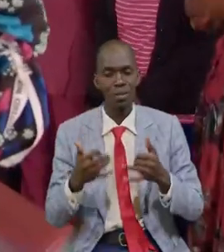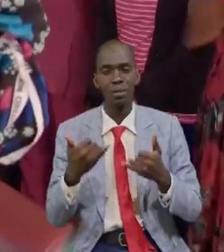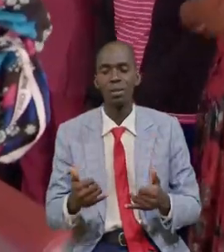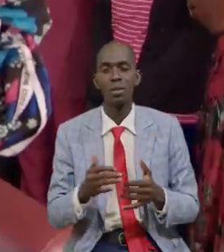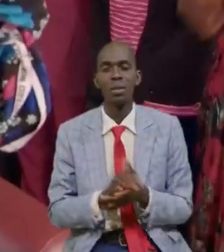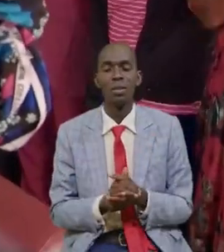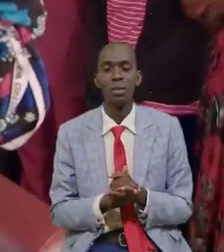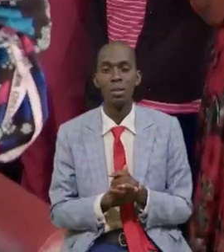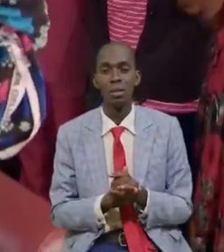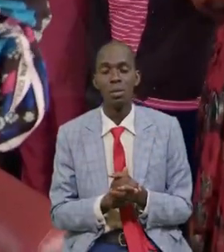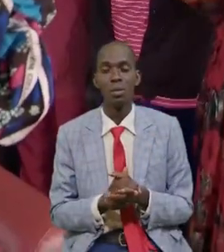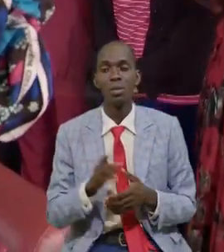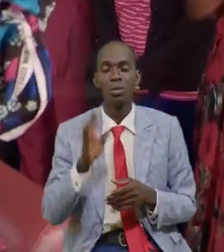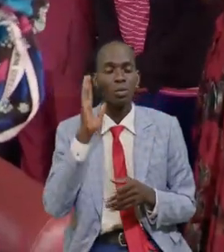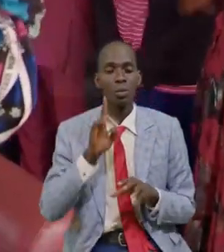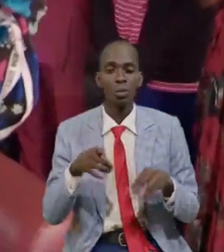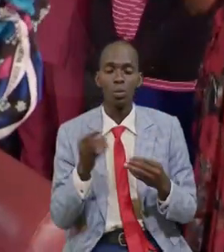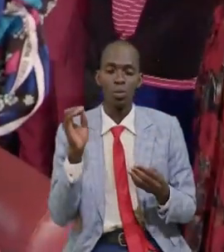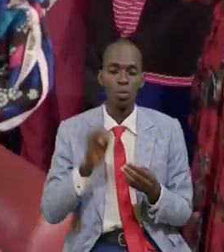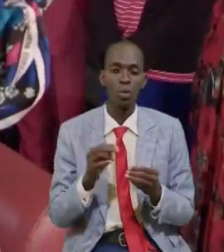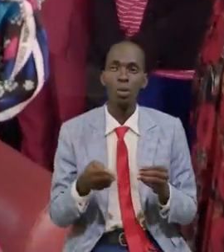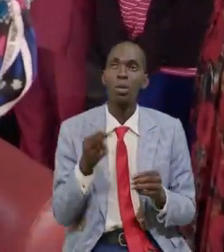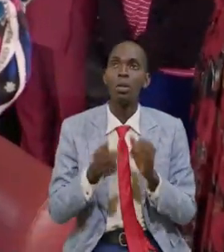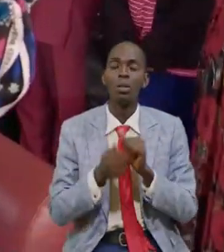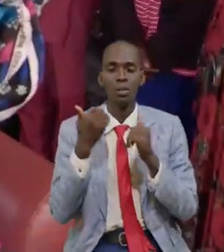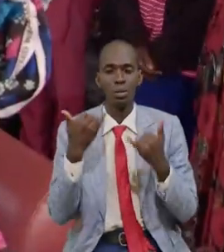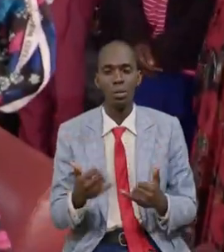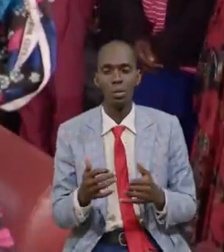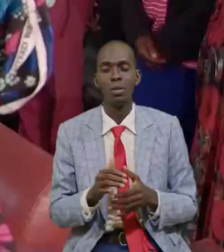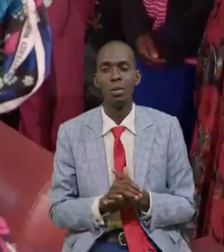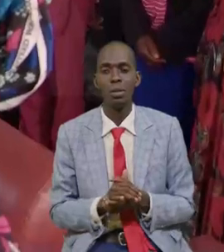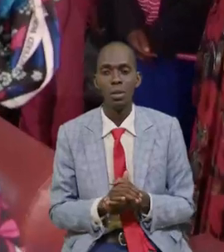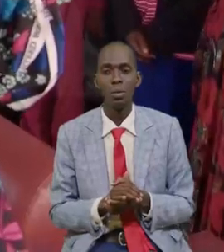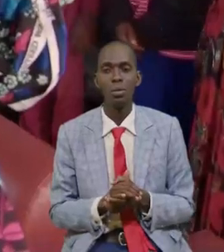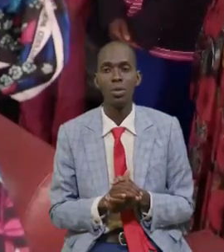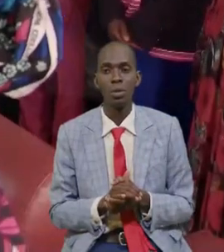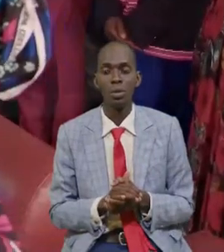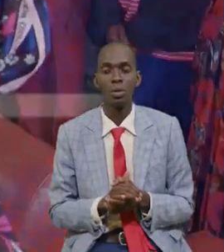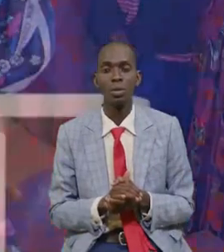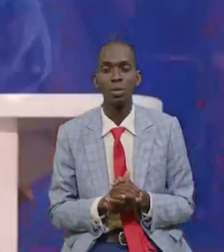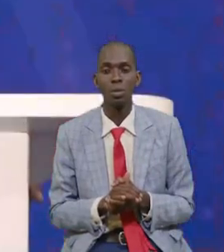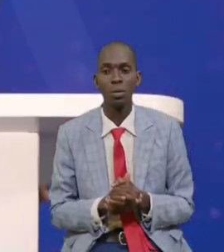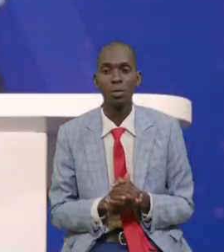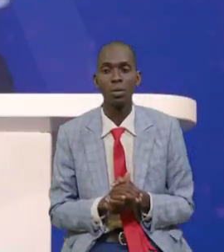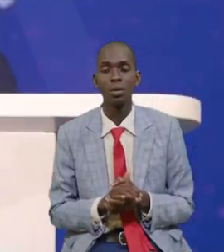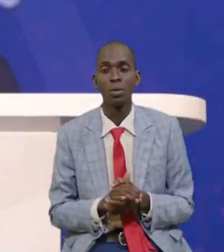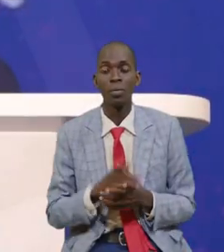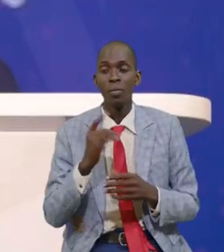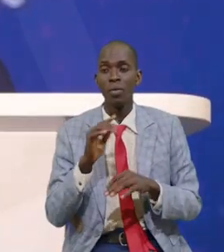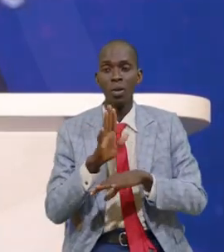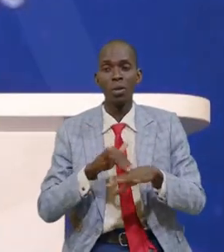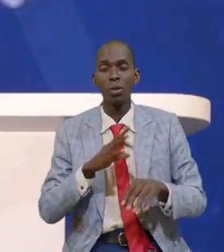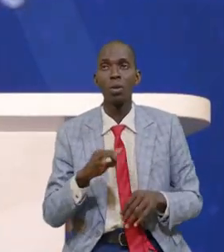You are going to go higher now. The calling of God upon